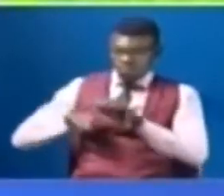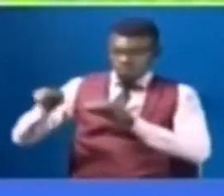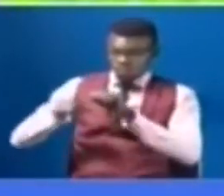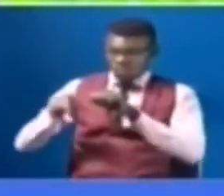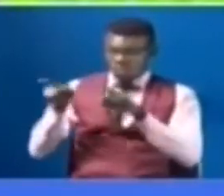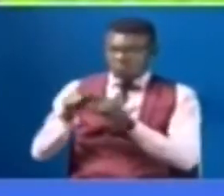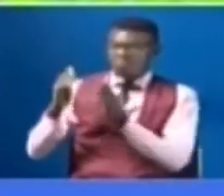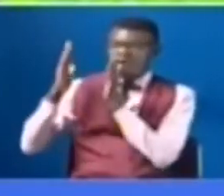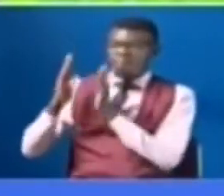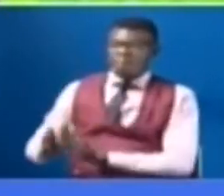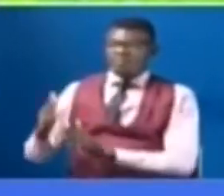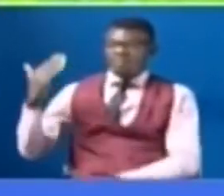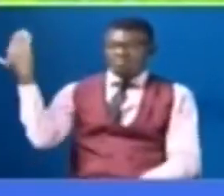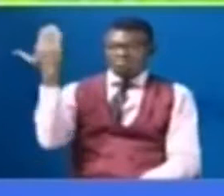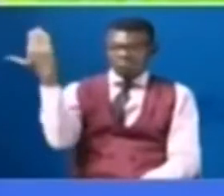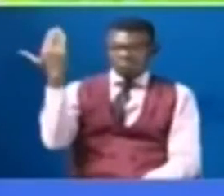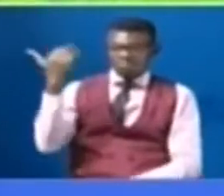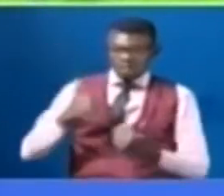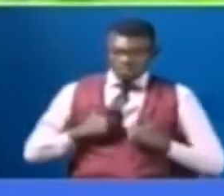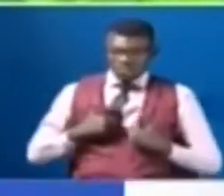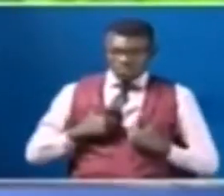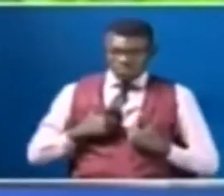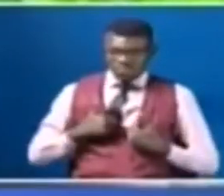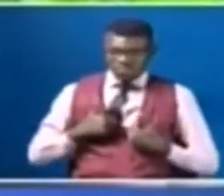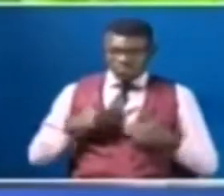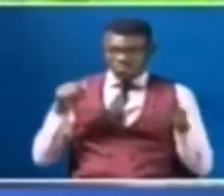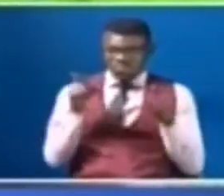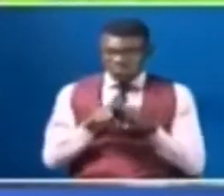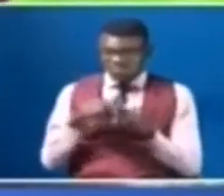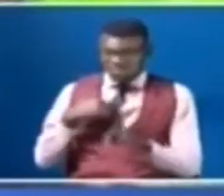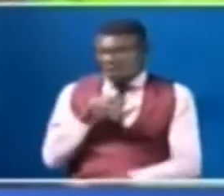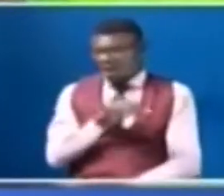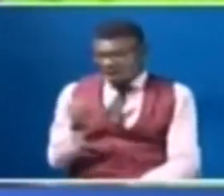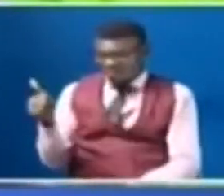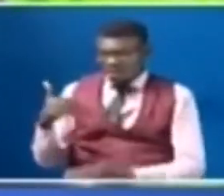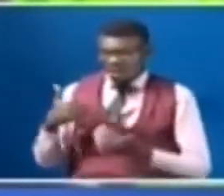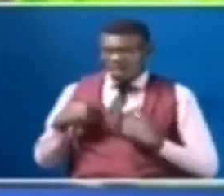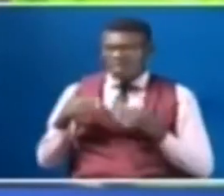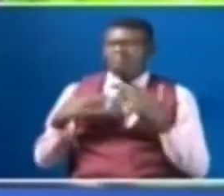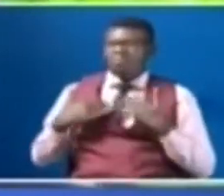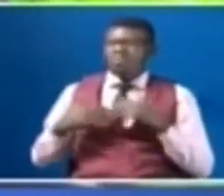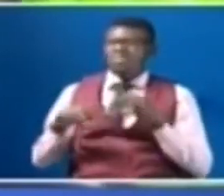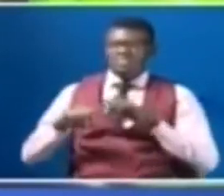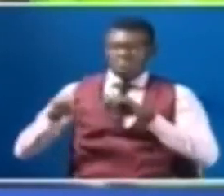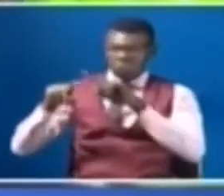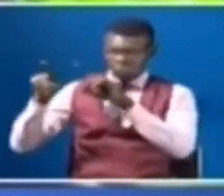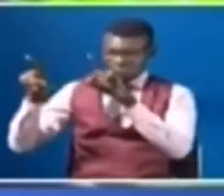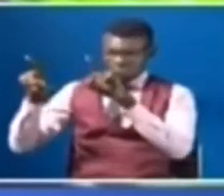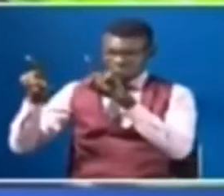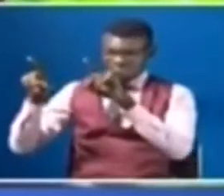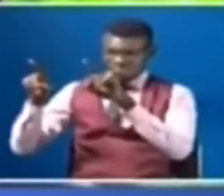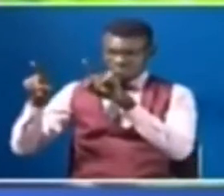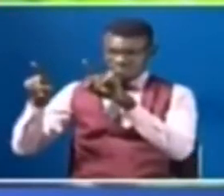muviri, alafu kuna muhahu, alafu kuna bora, kuna mvaya, kuna